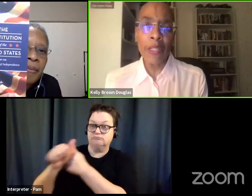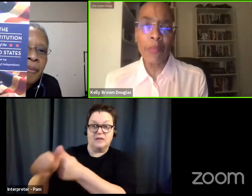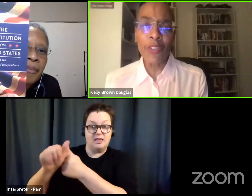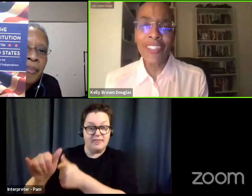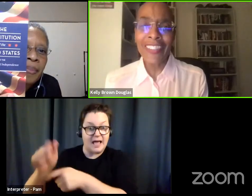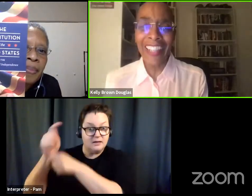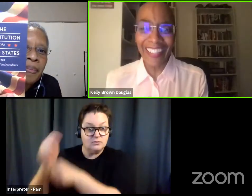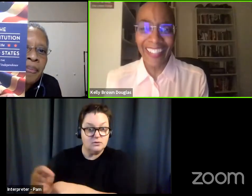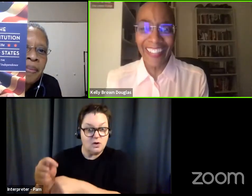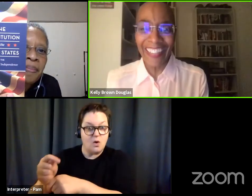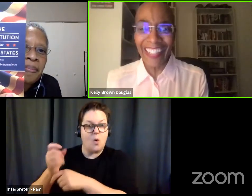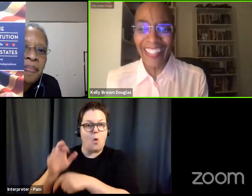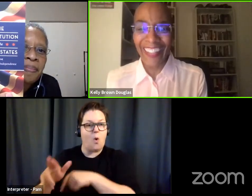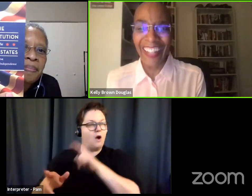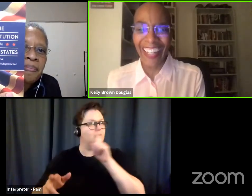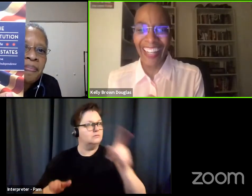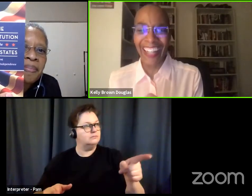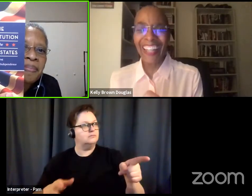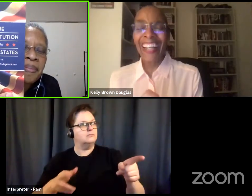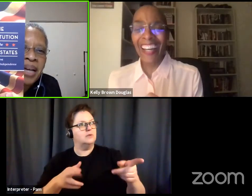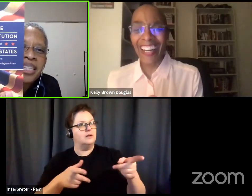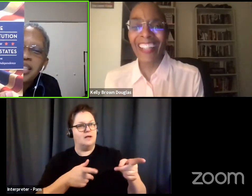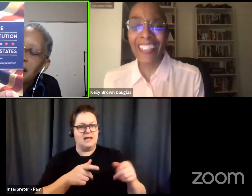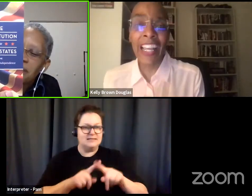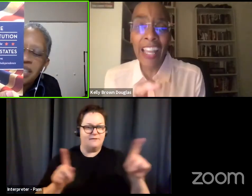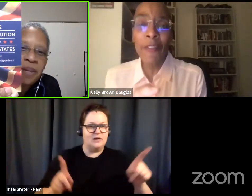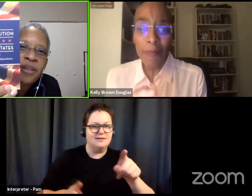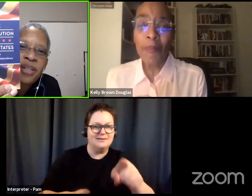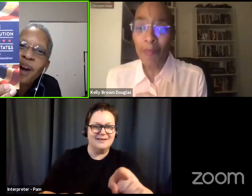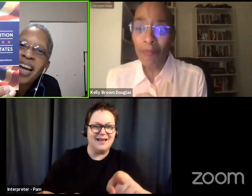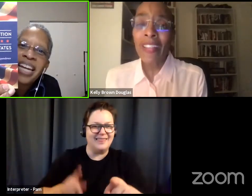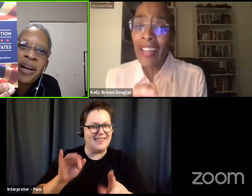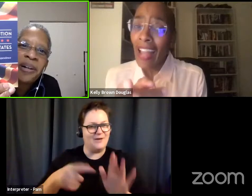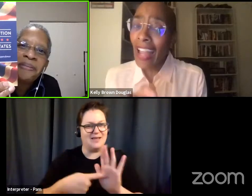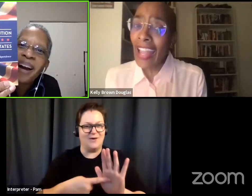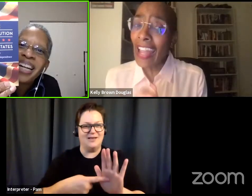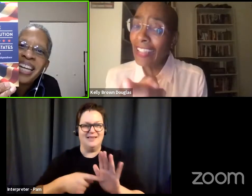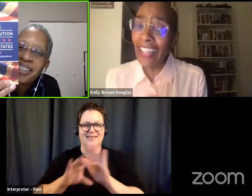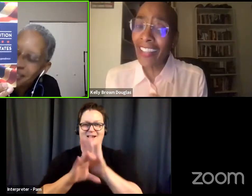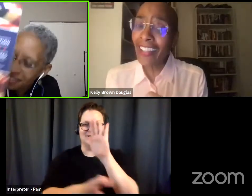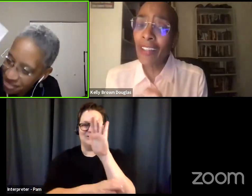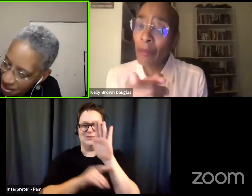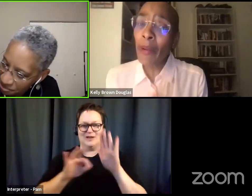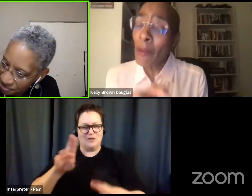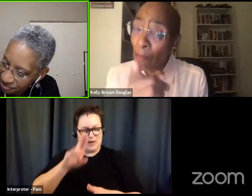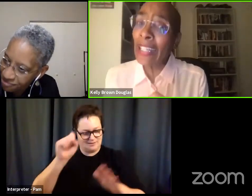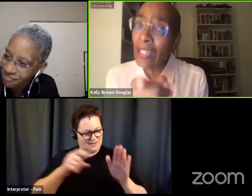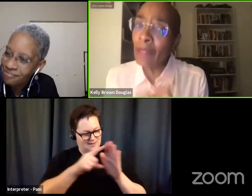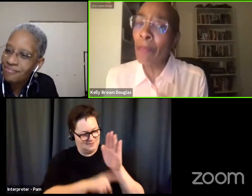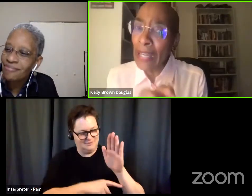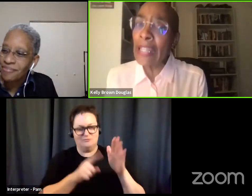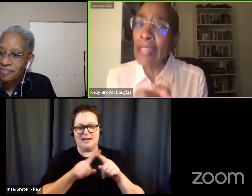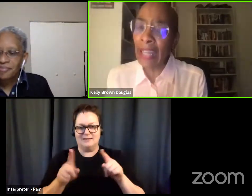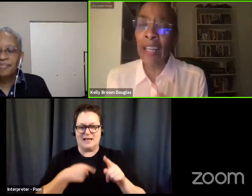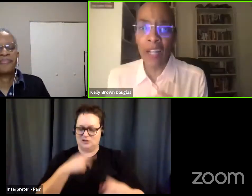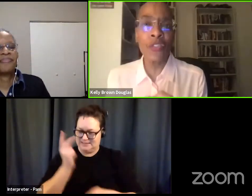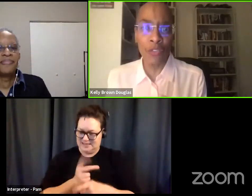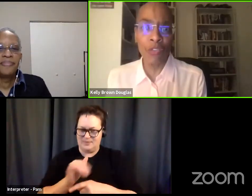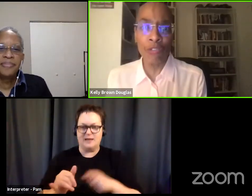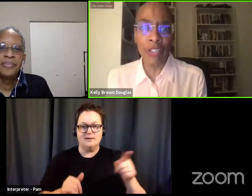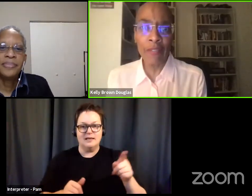African-American people, yeah, there you go. I just keep this right here. In